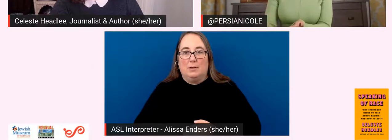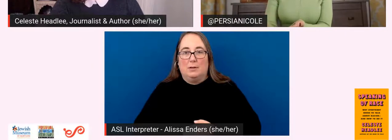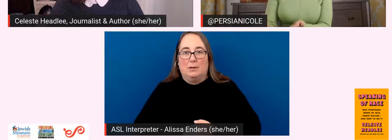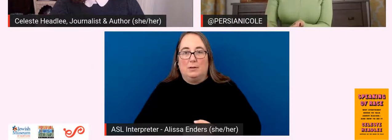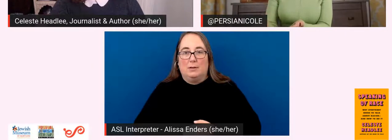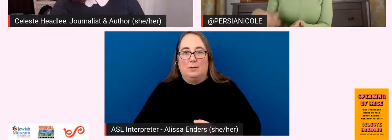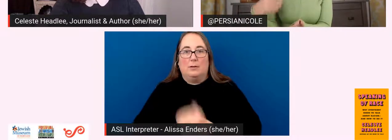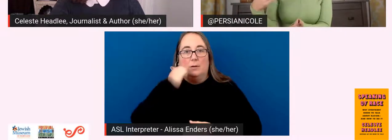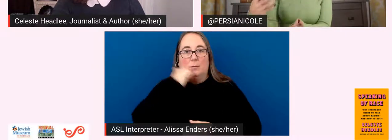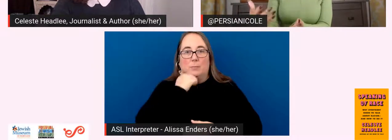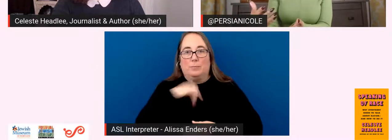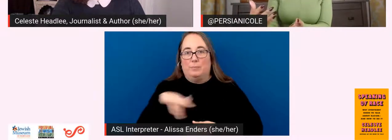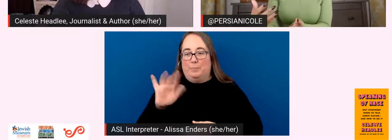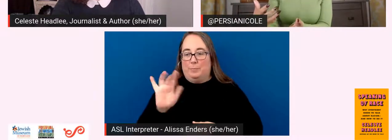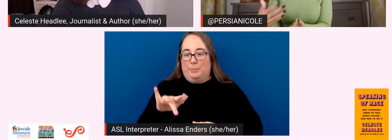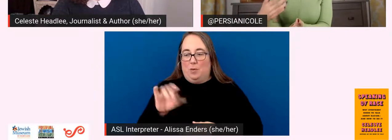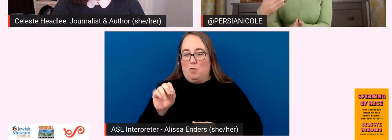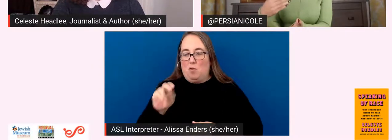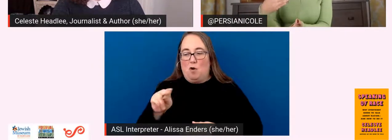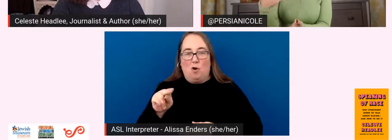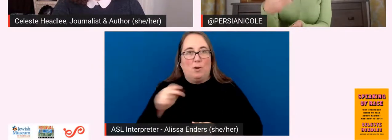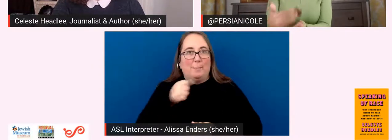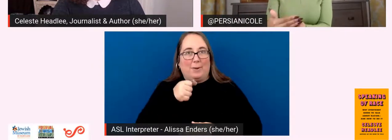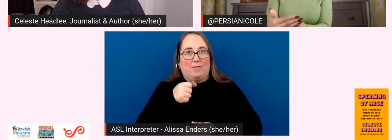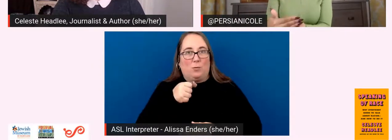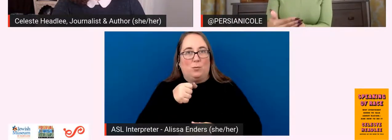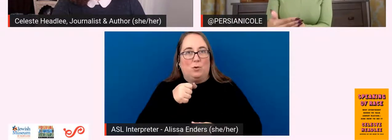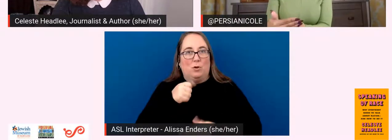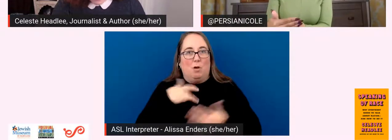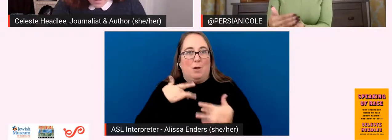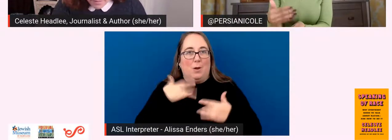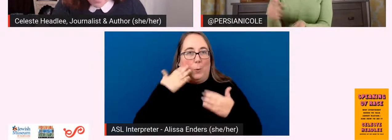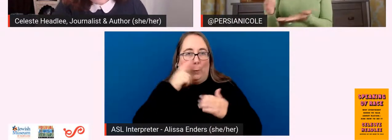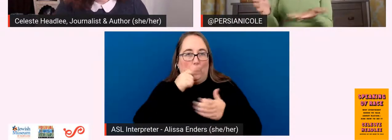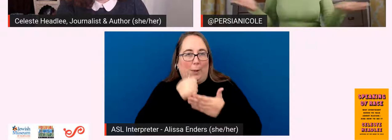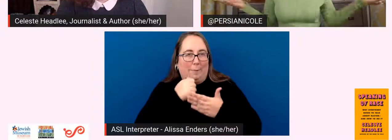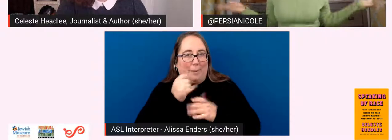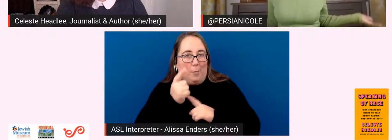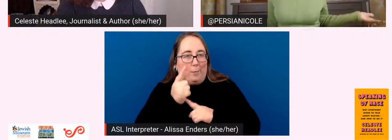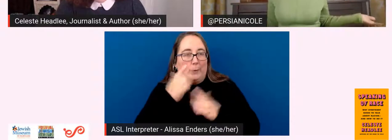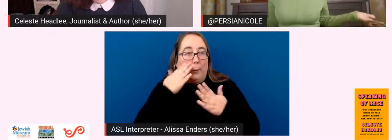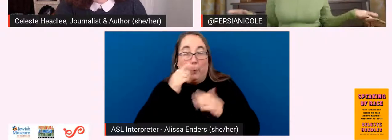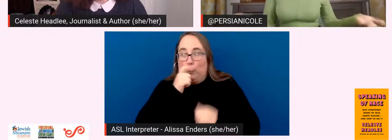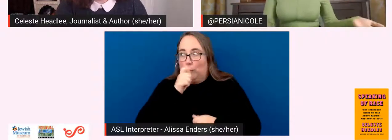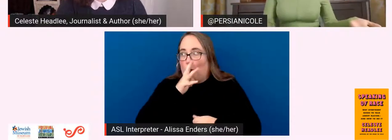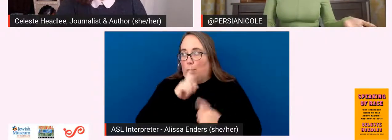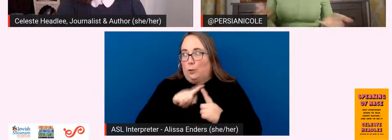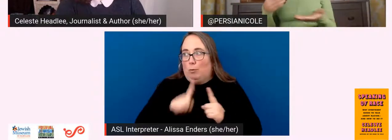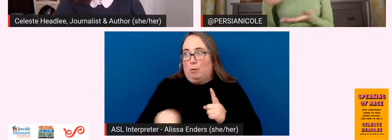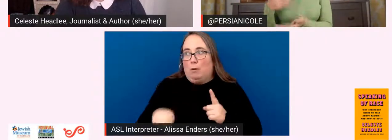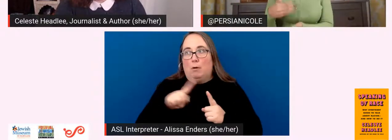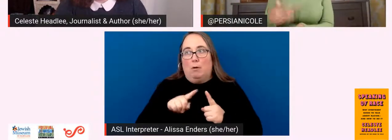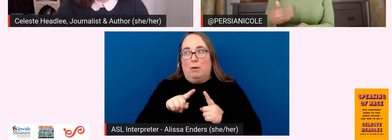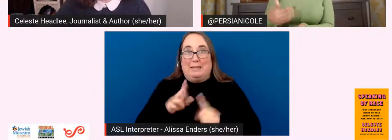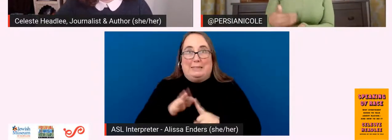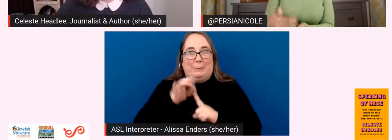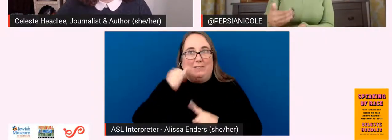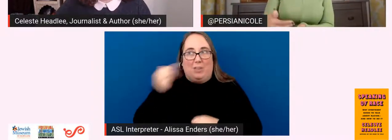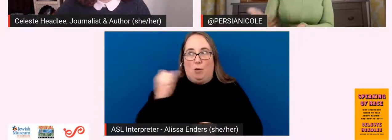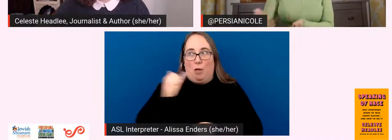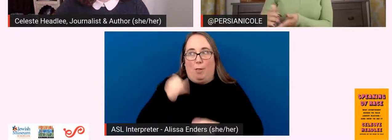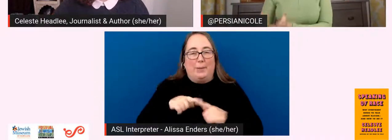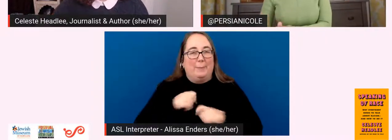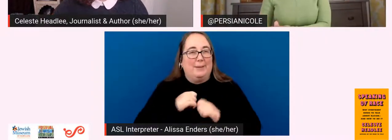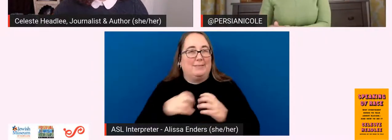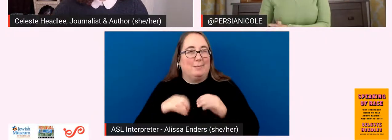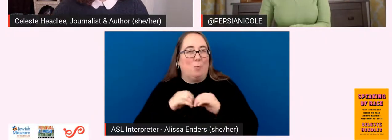the on button on that mic gets me excited, because you don't know who you're helping in that moment. You don't know who you're even talking to unless they call you. But it just makes it that much